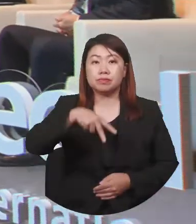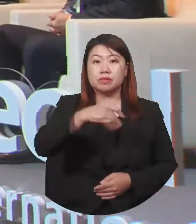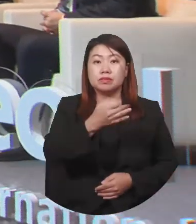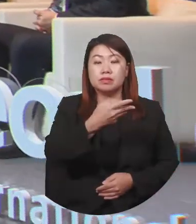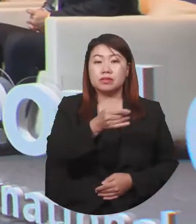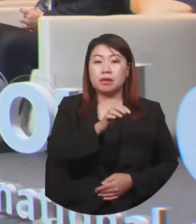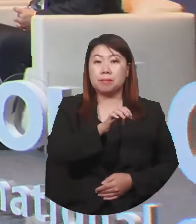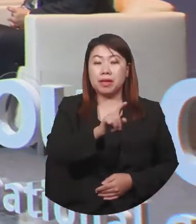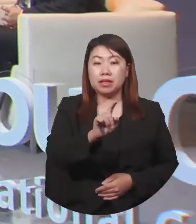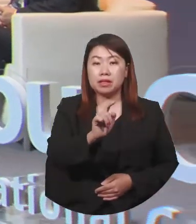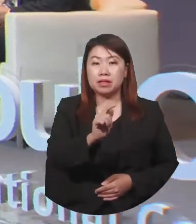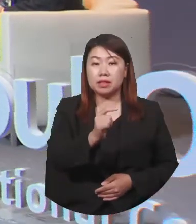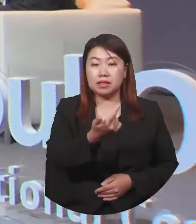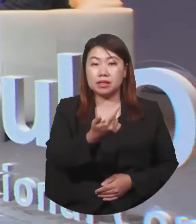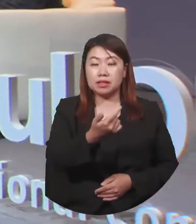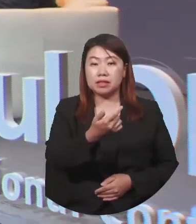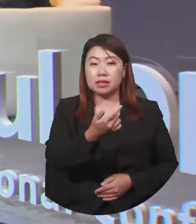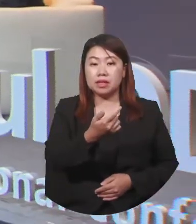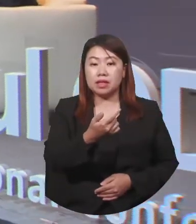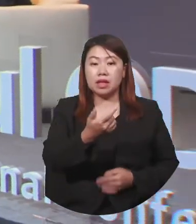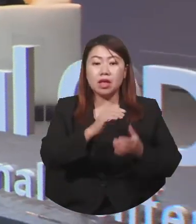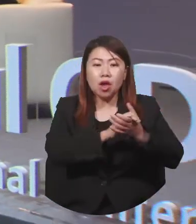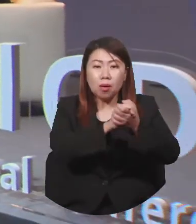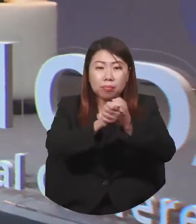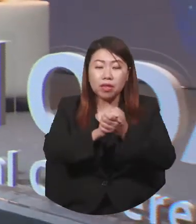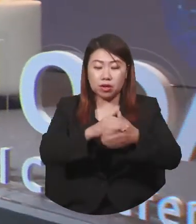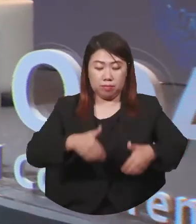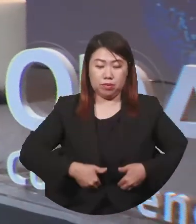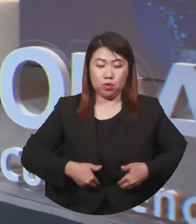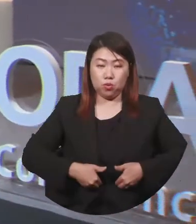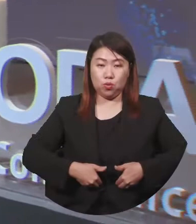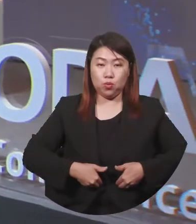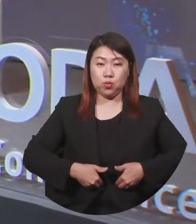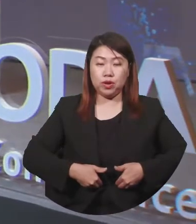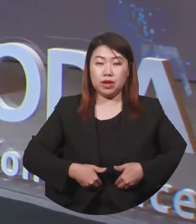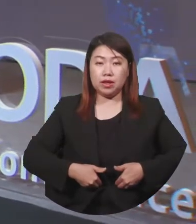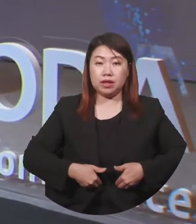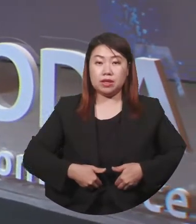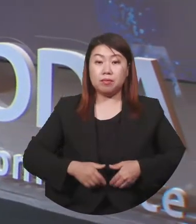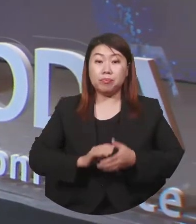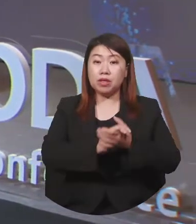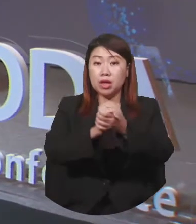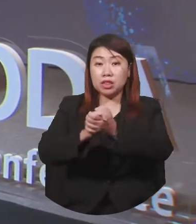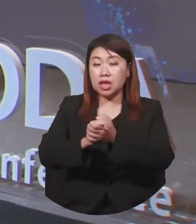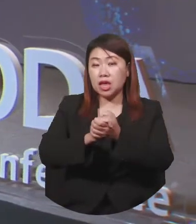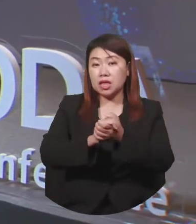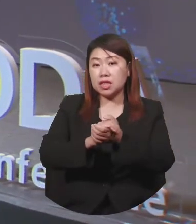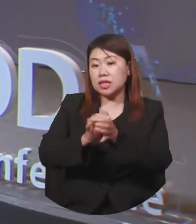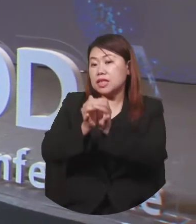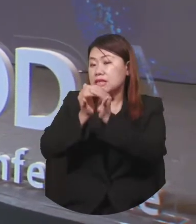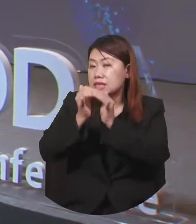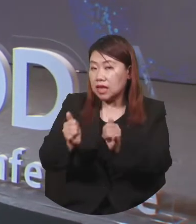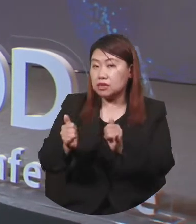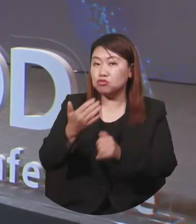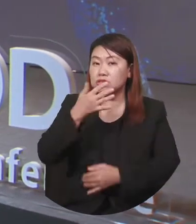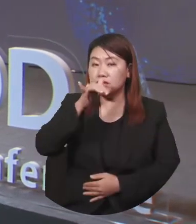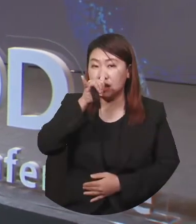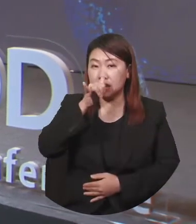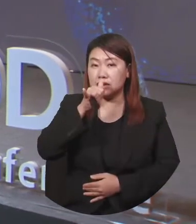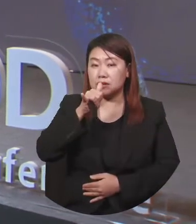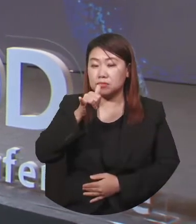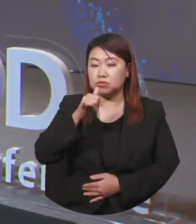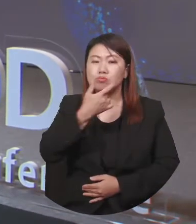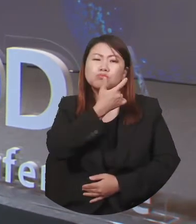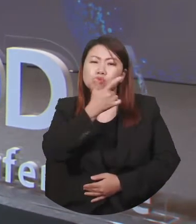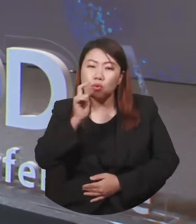for cooperation and the willingness and capacity to cooperate. I wonder, I mean, realistically, what is the scope for partnerships to put the SDP